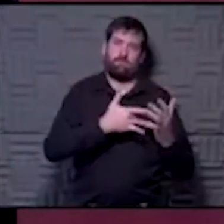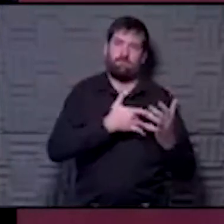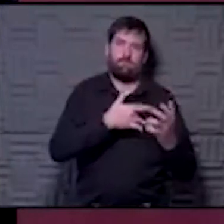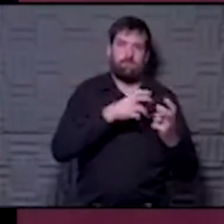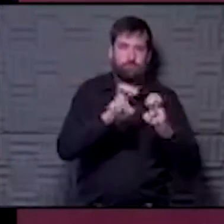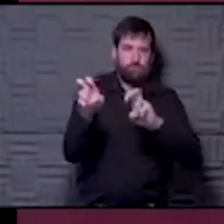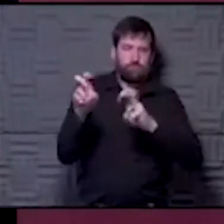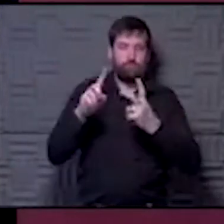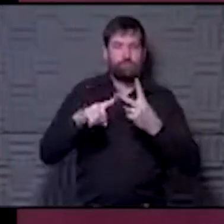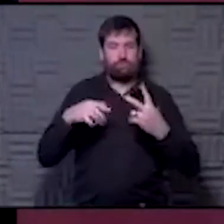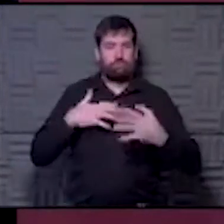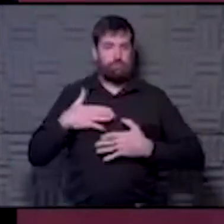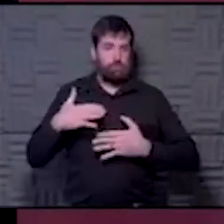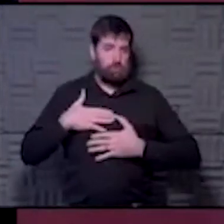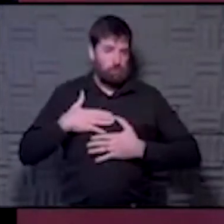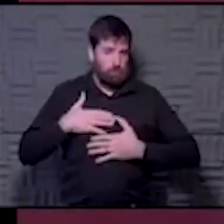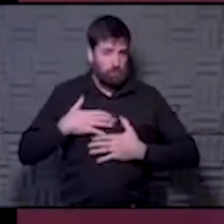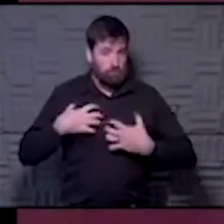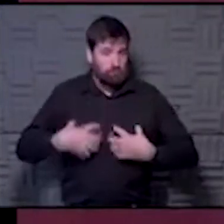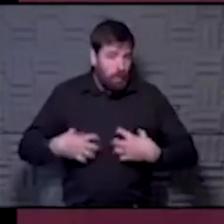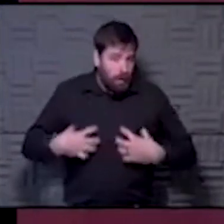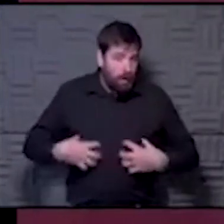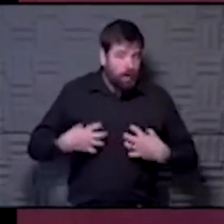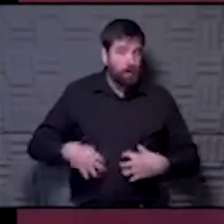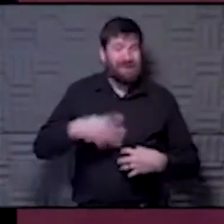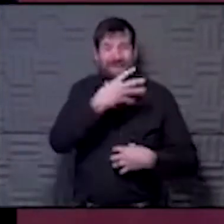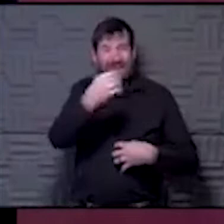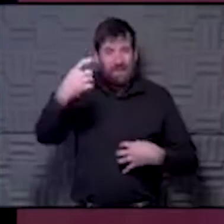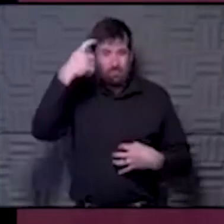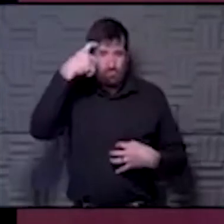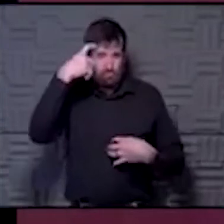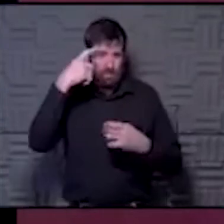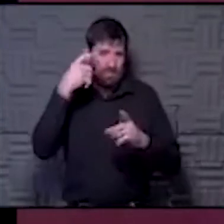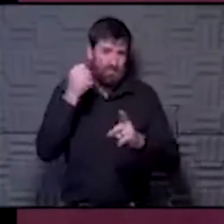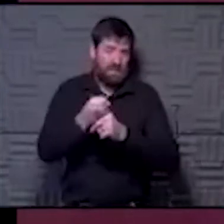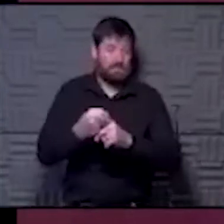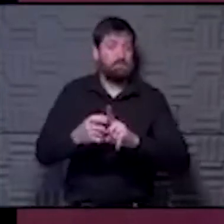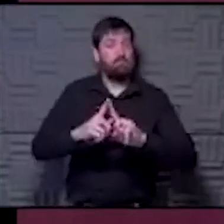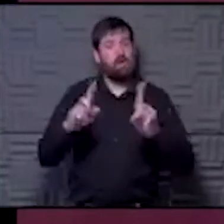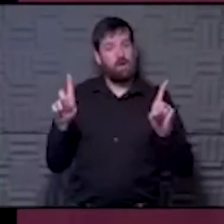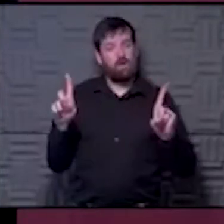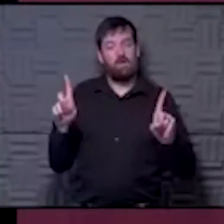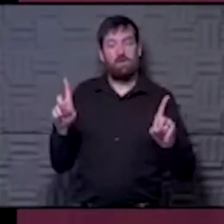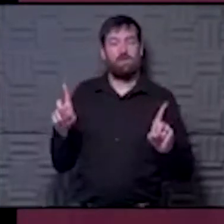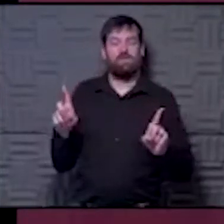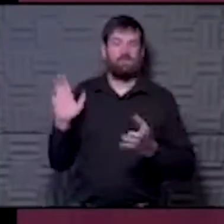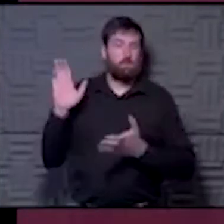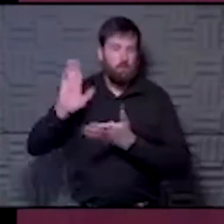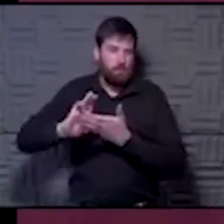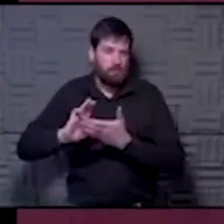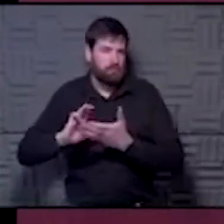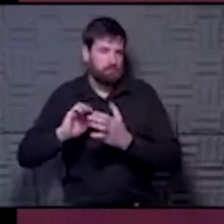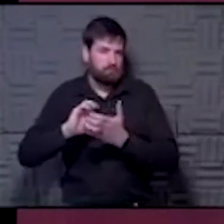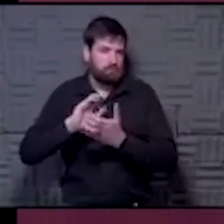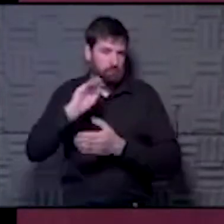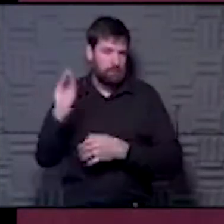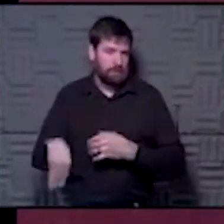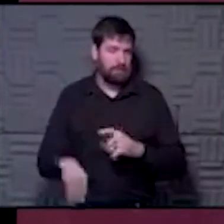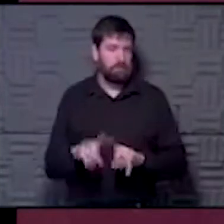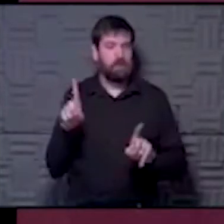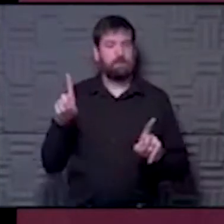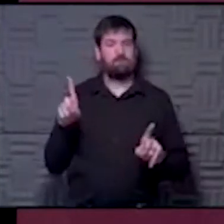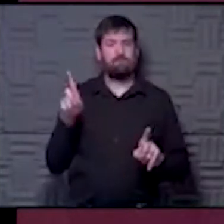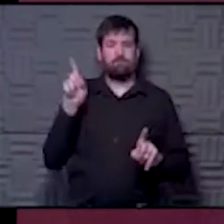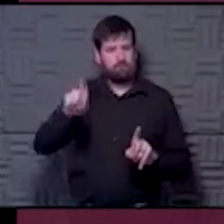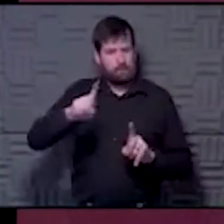lung effects and brain effects from COVID in a small percentage of population, but are relatively small, but it is something that